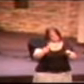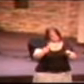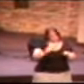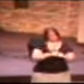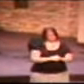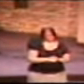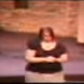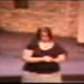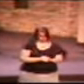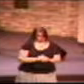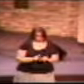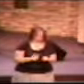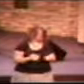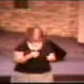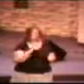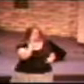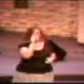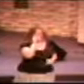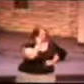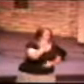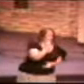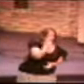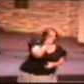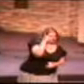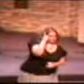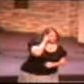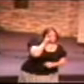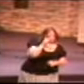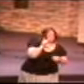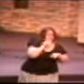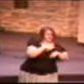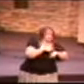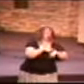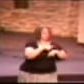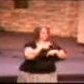that did not look like the political movement of the day